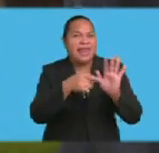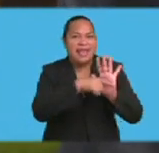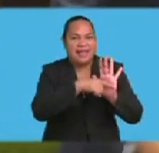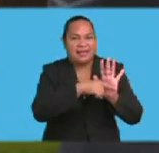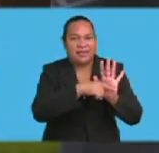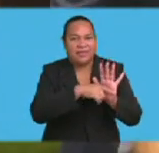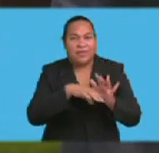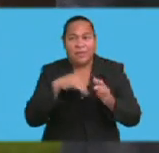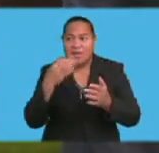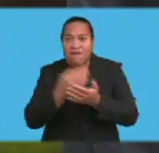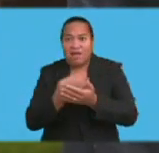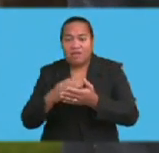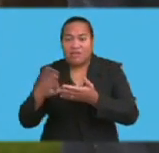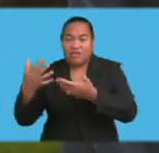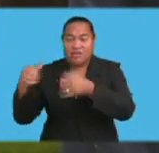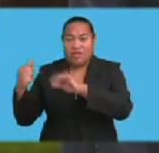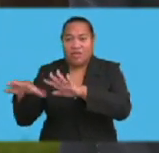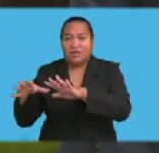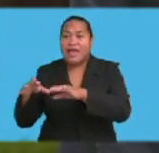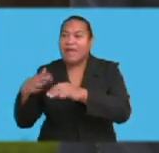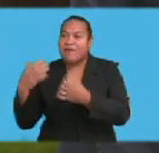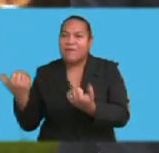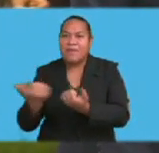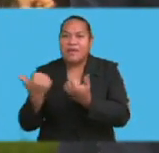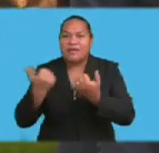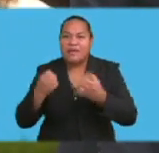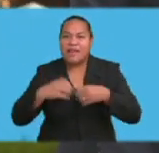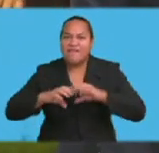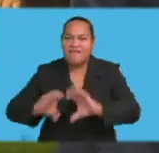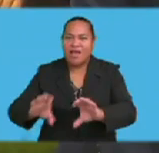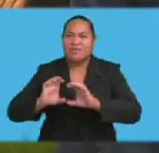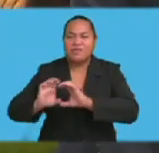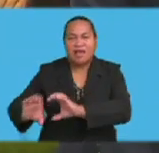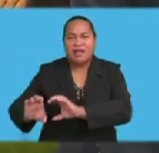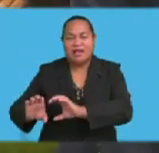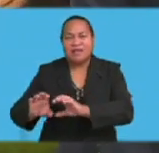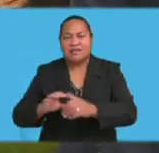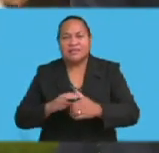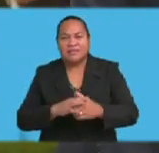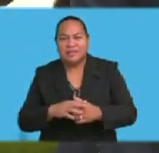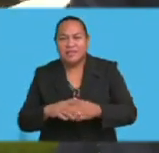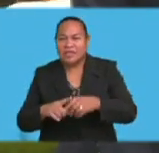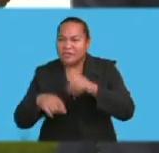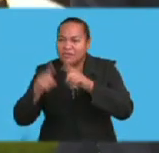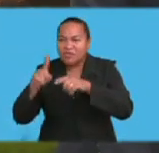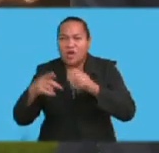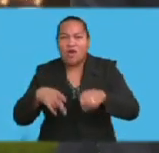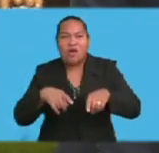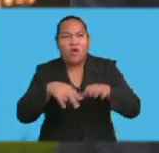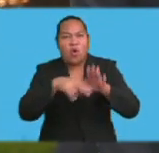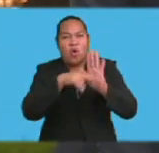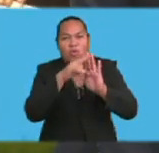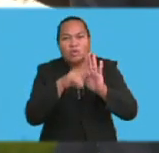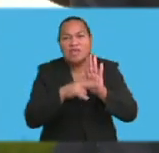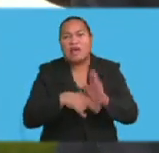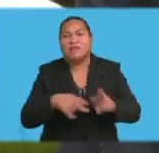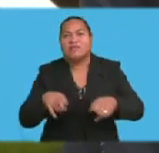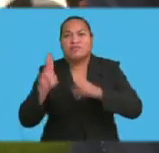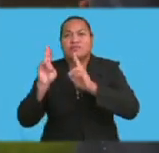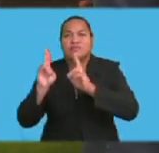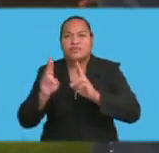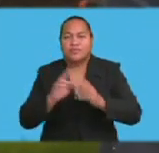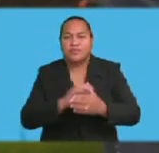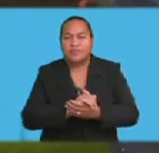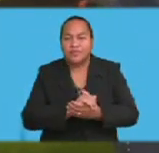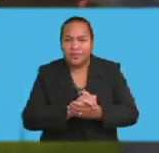also completed all, of course, its major investments as far as the various hotel property developments are concerned, Madam Speaker.